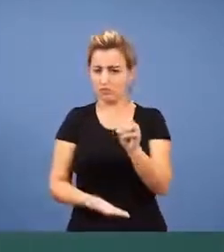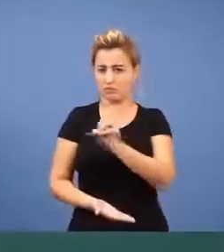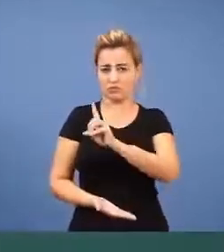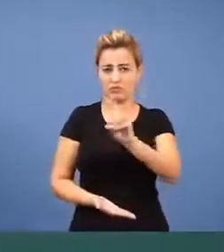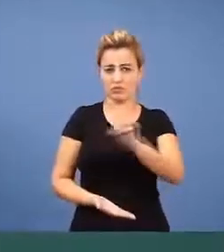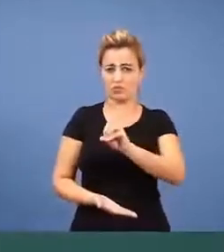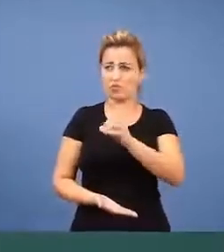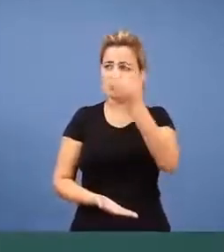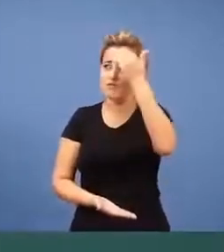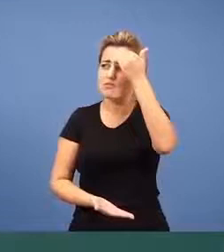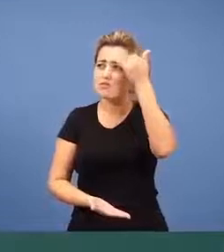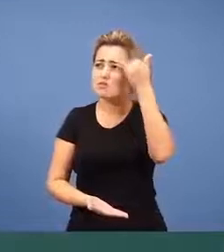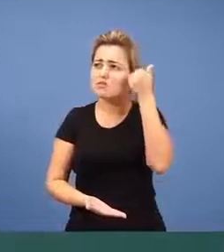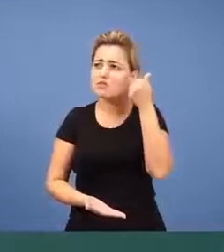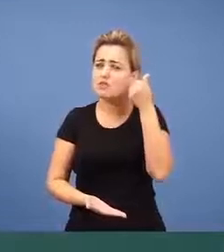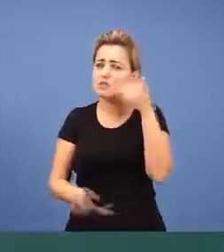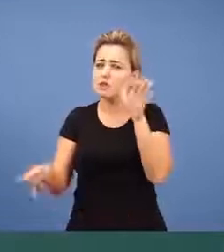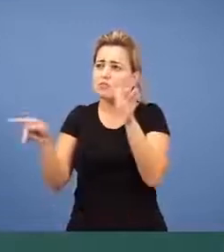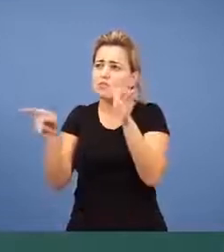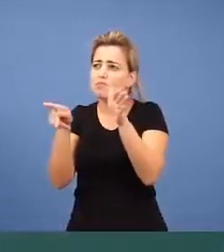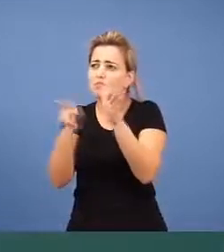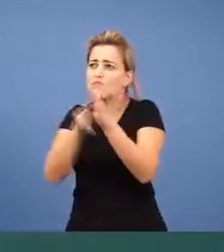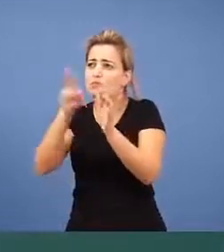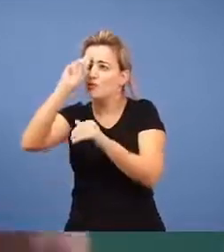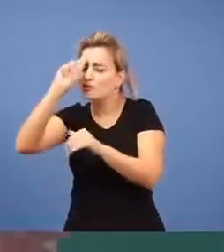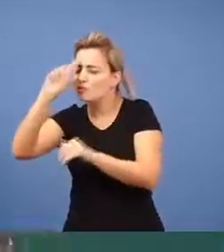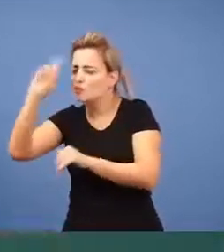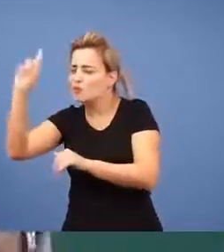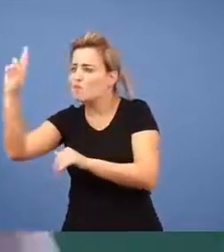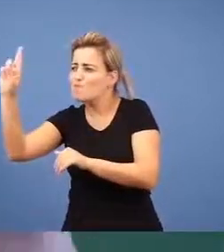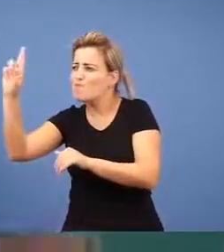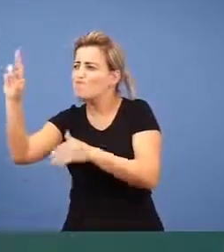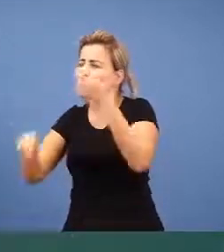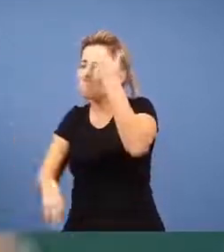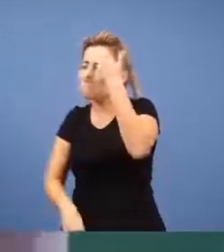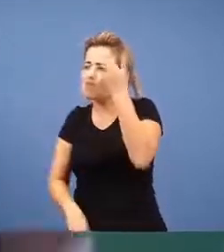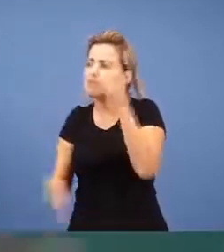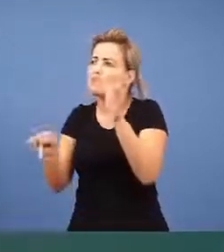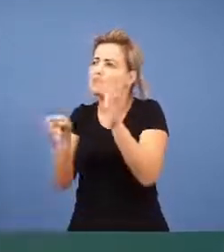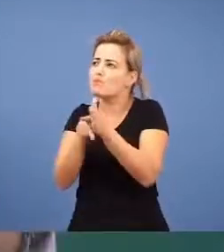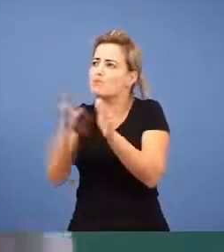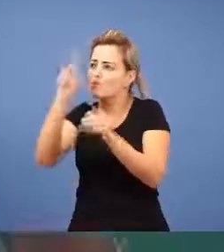came from us. But when we looked and realized what this blood came from,